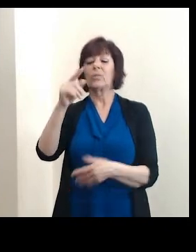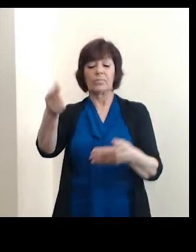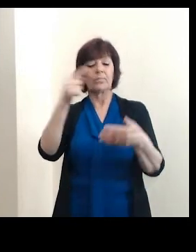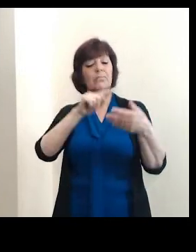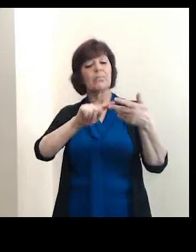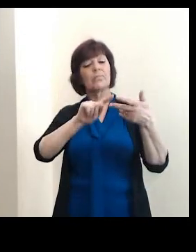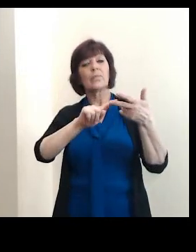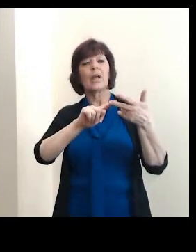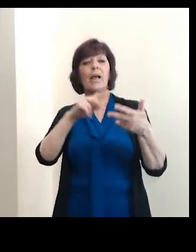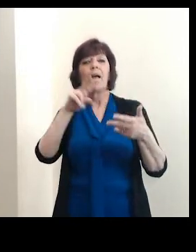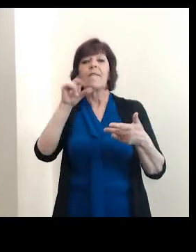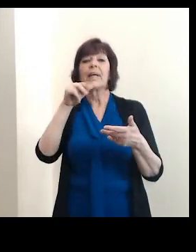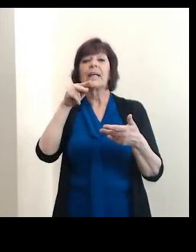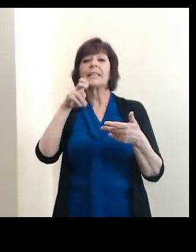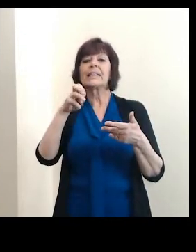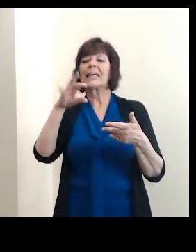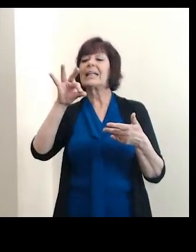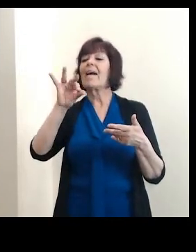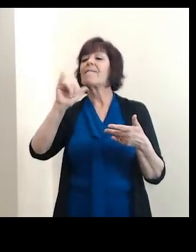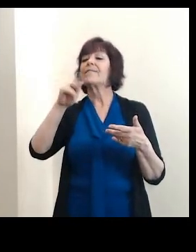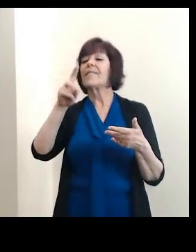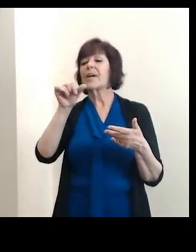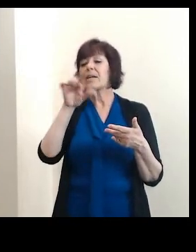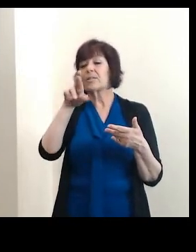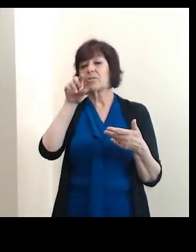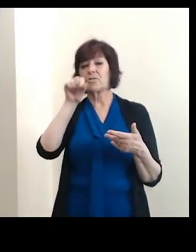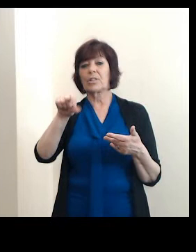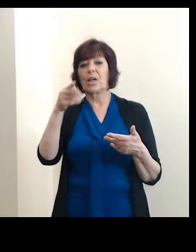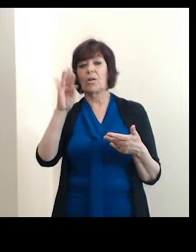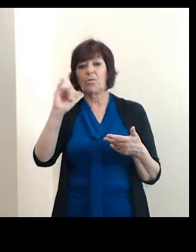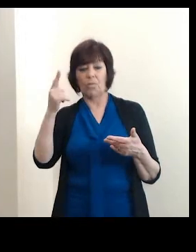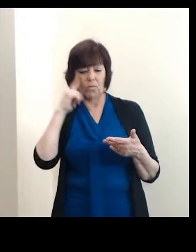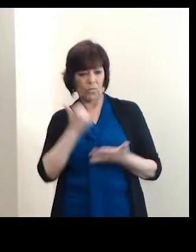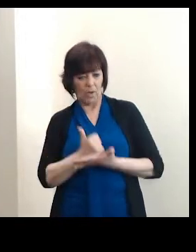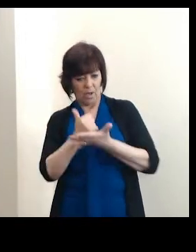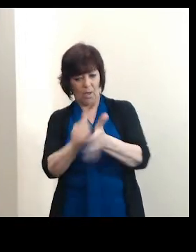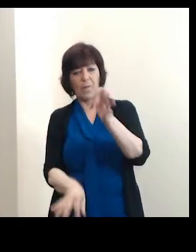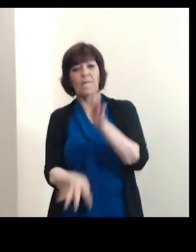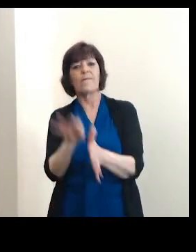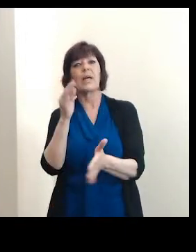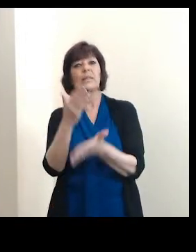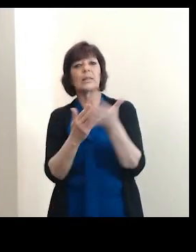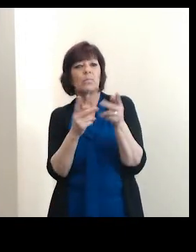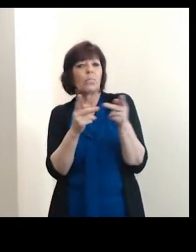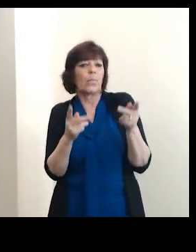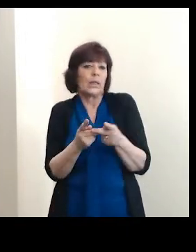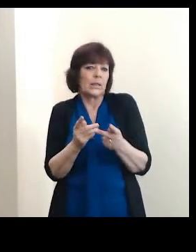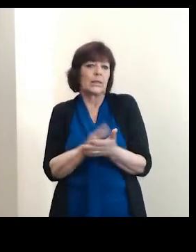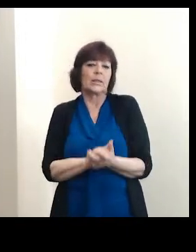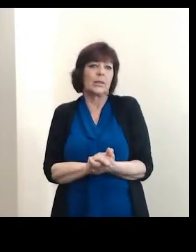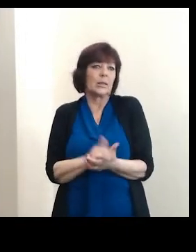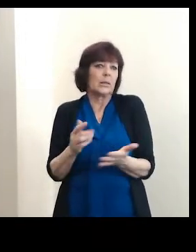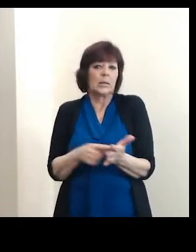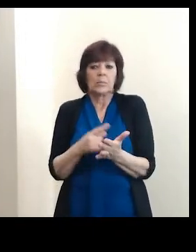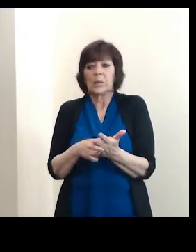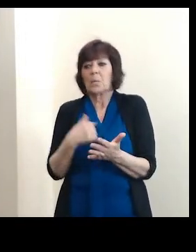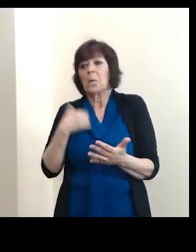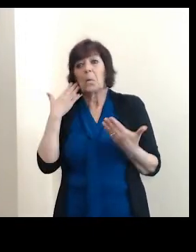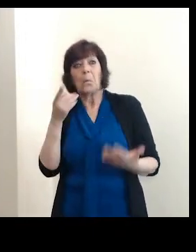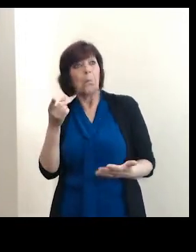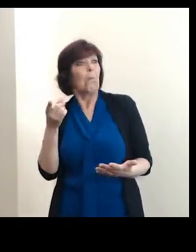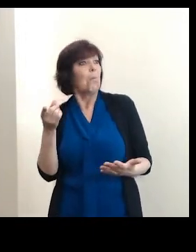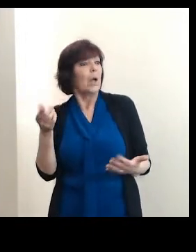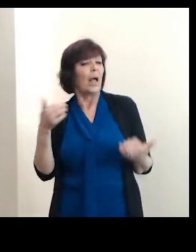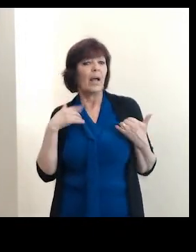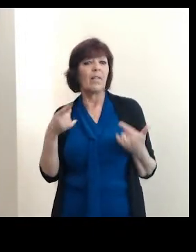Vaccinefinder.org is a joint project of the CDC and healthcare facilities that also will identify some that sometimes we don't know about right away.